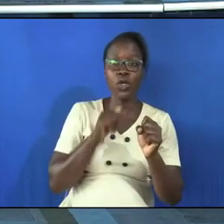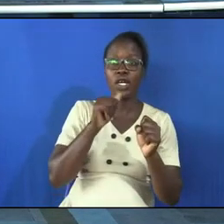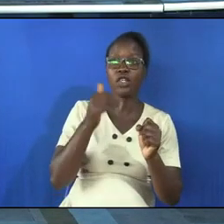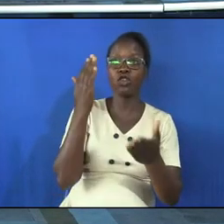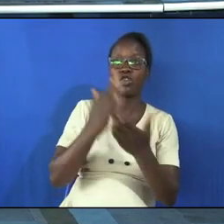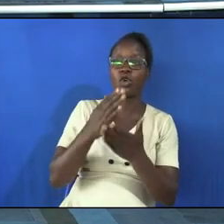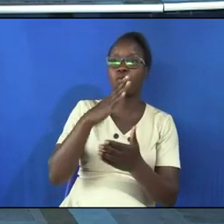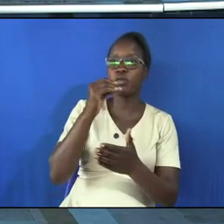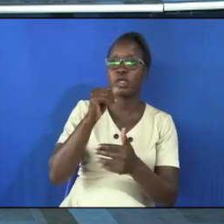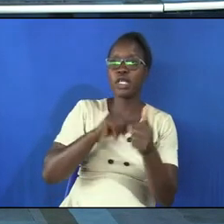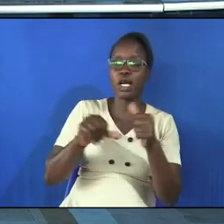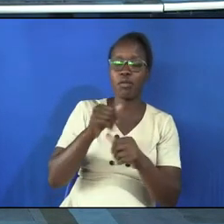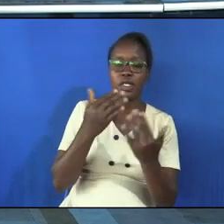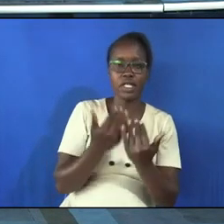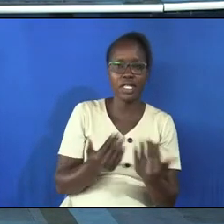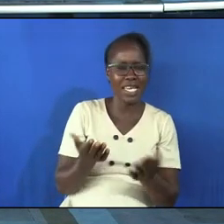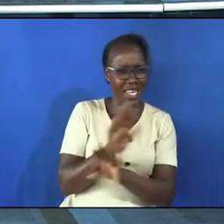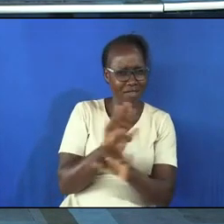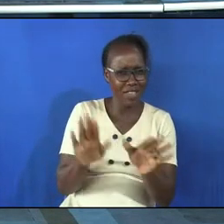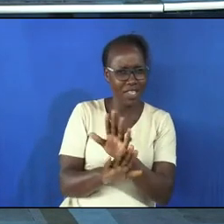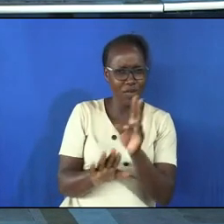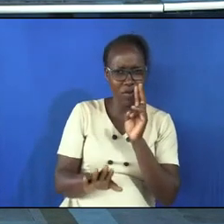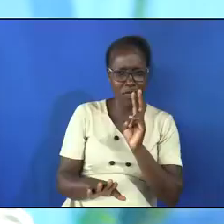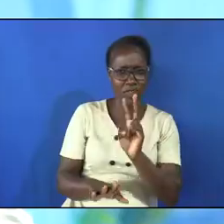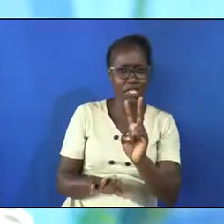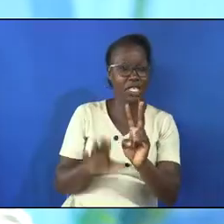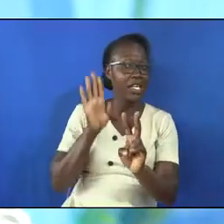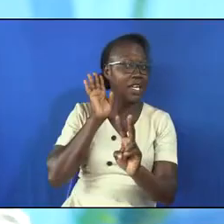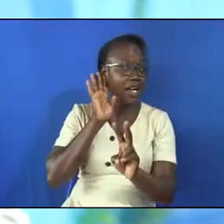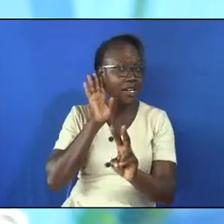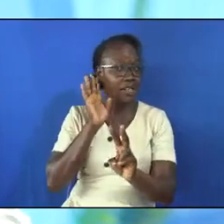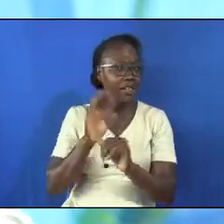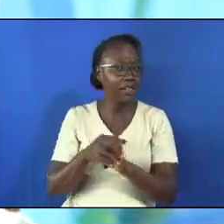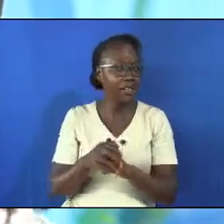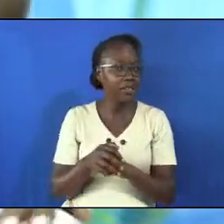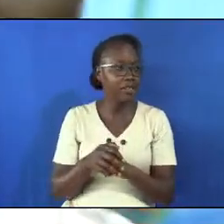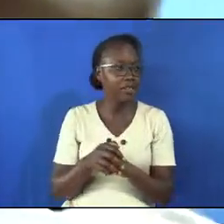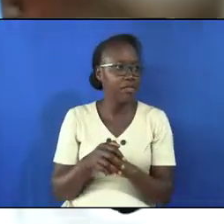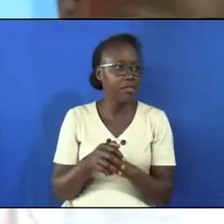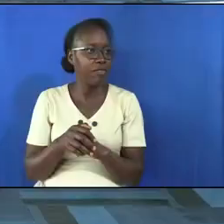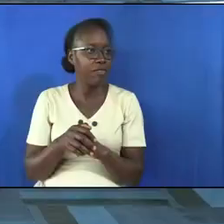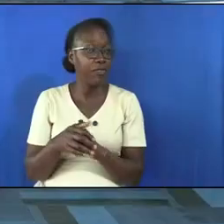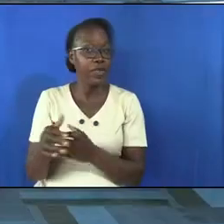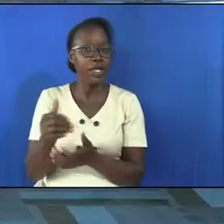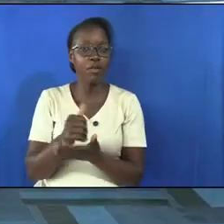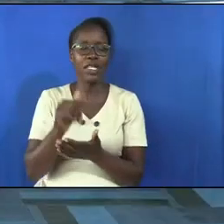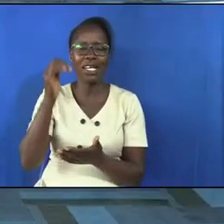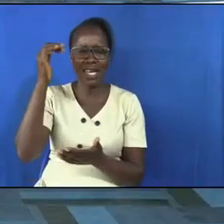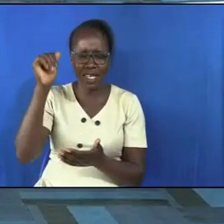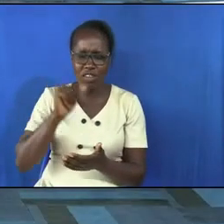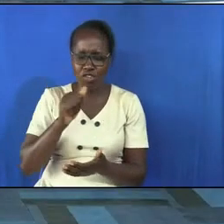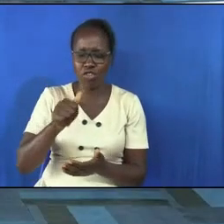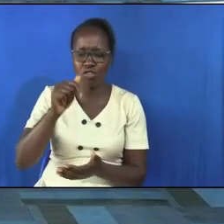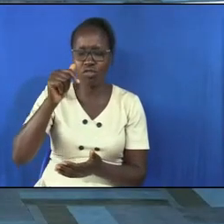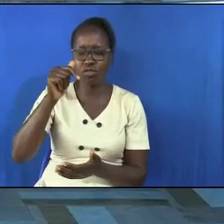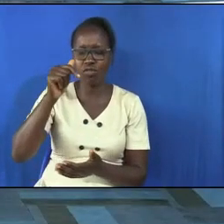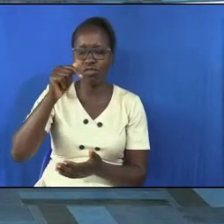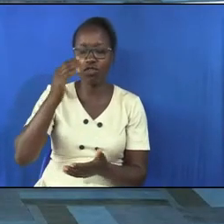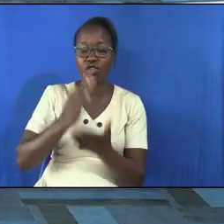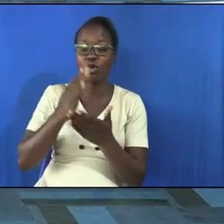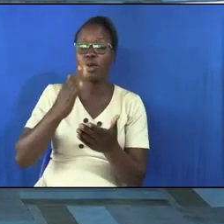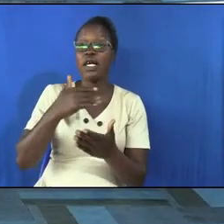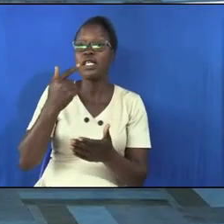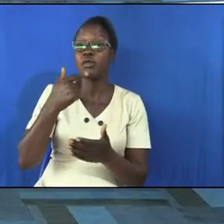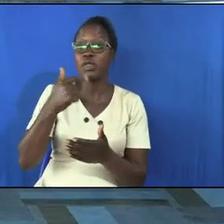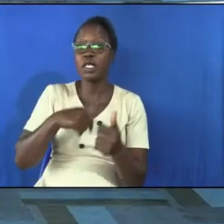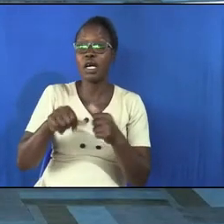For we cannot stop speaking about everything we have heard and seen. Amen. We cannot stop speaking about everything we